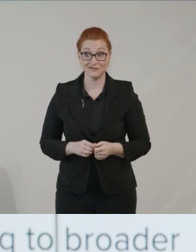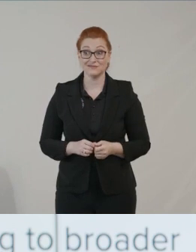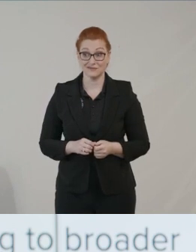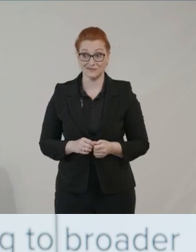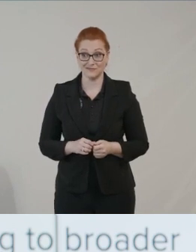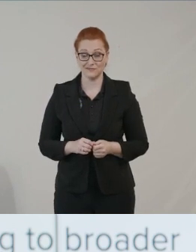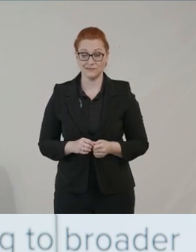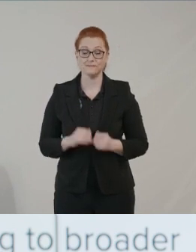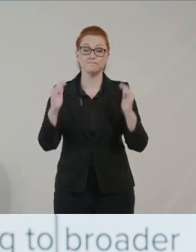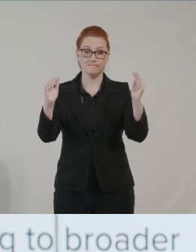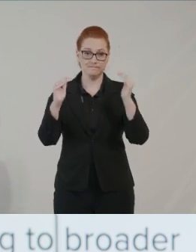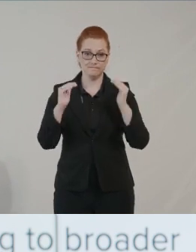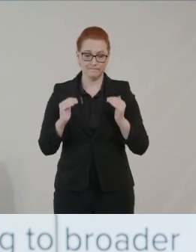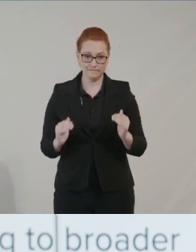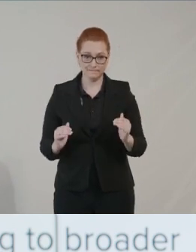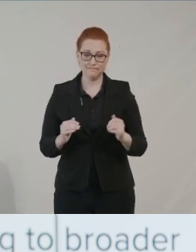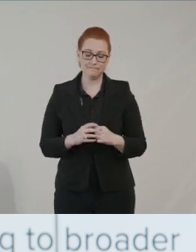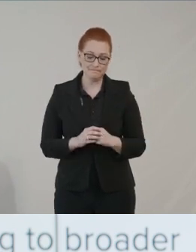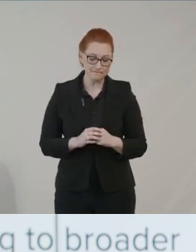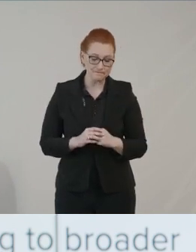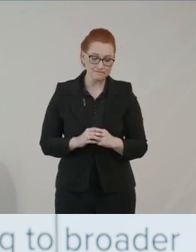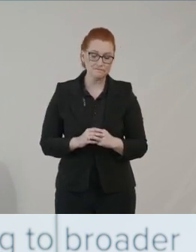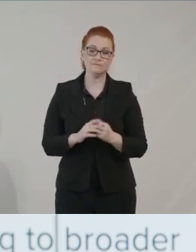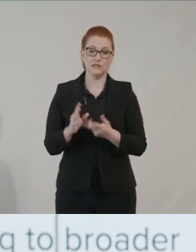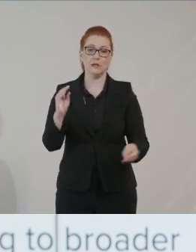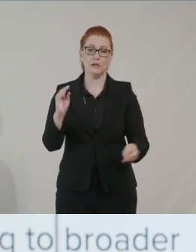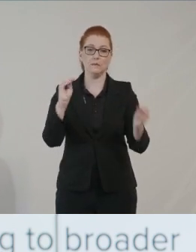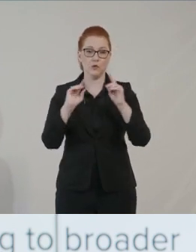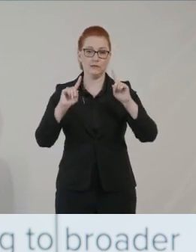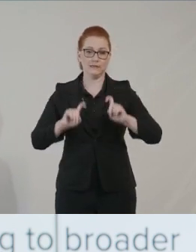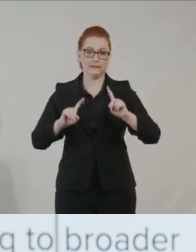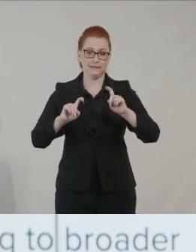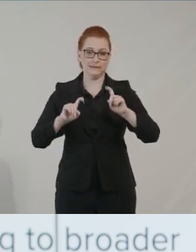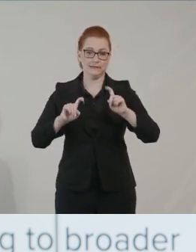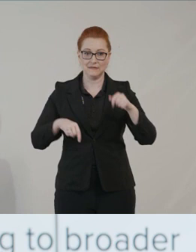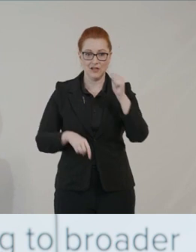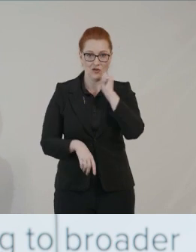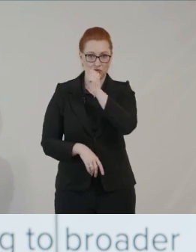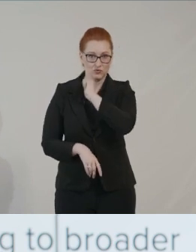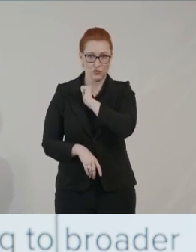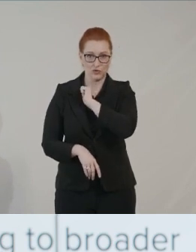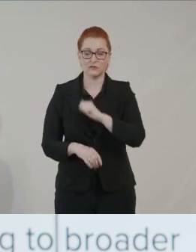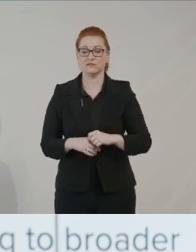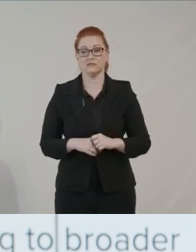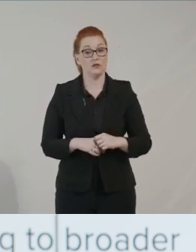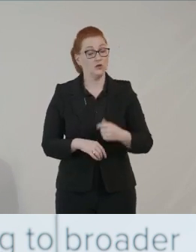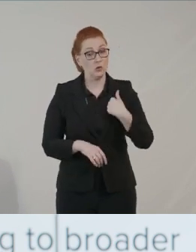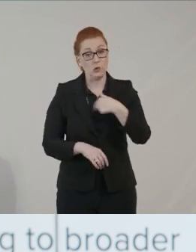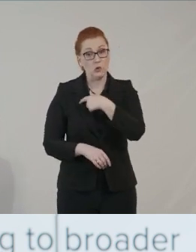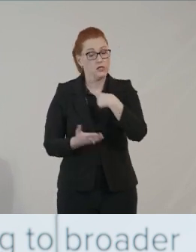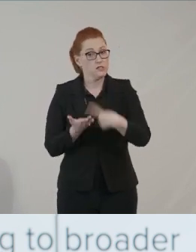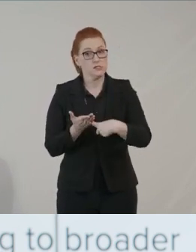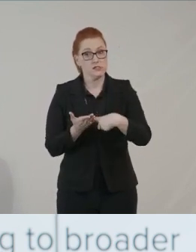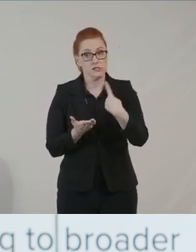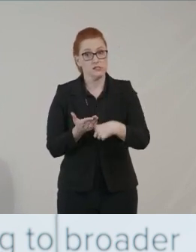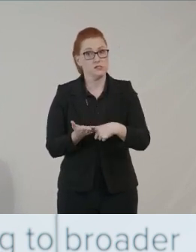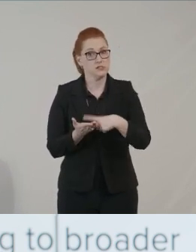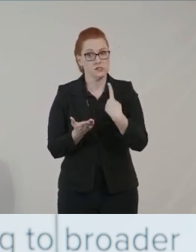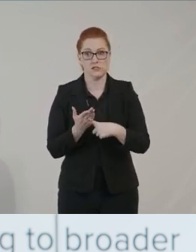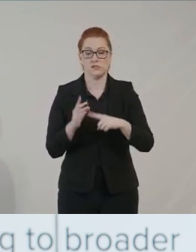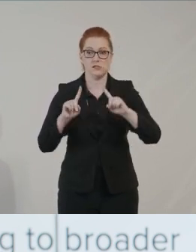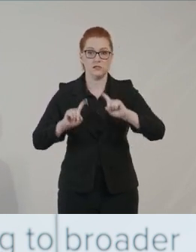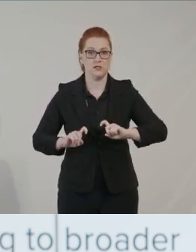Next, ramping up testing in Arizona. Testing, something we talk about. I'm on a conference call every week with